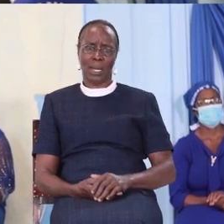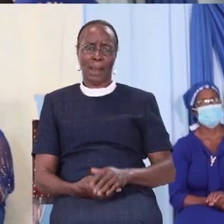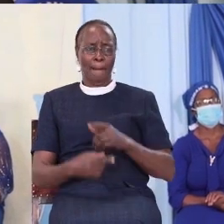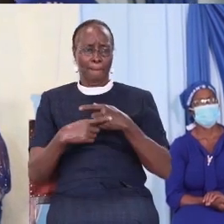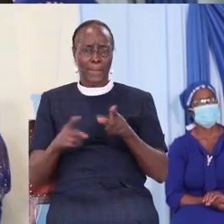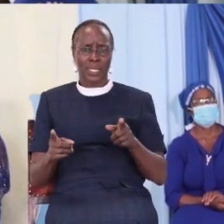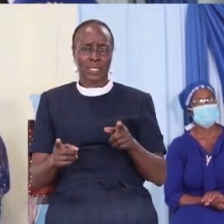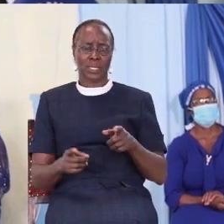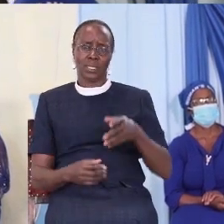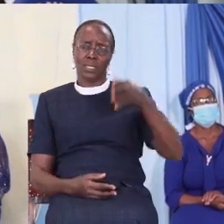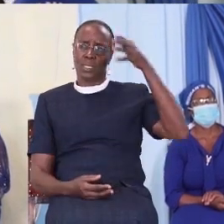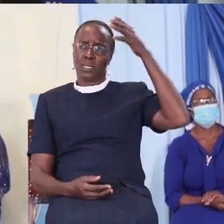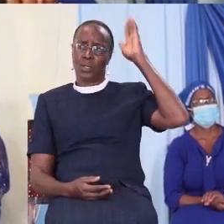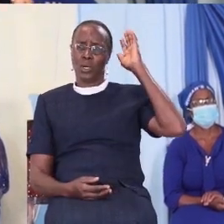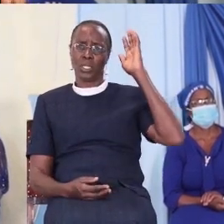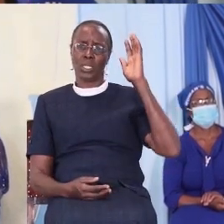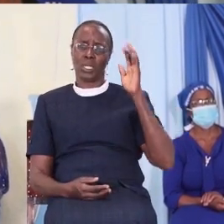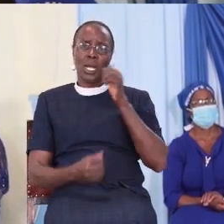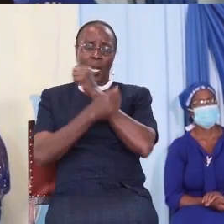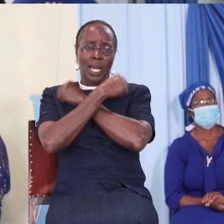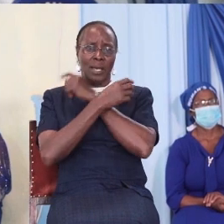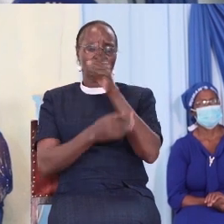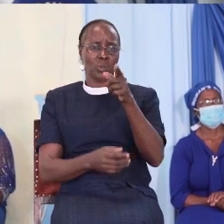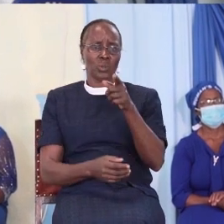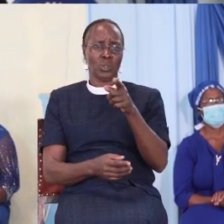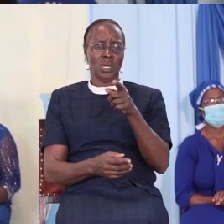give us his victory. It is God's desire